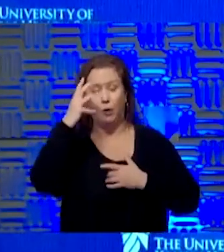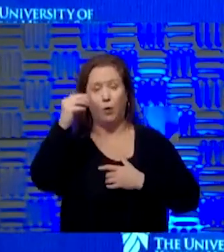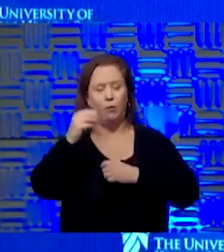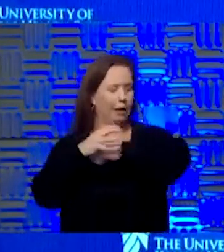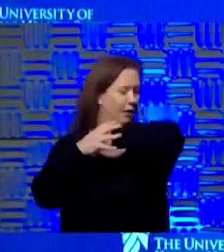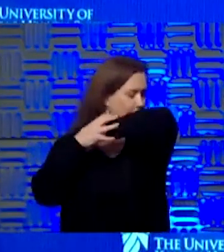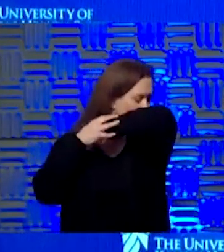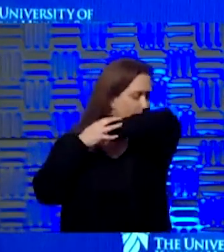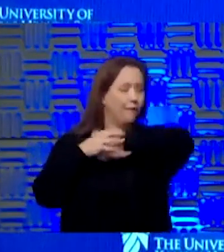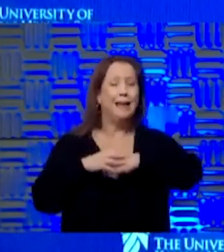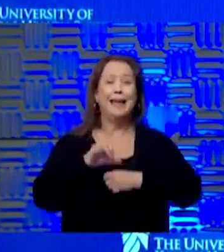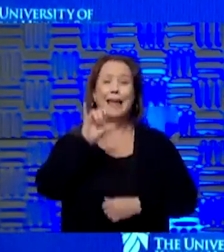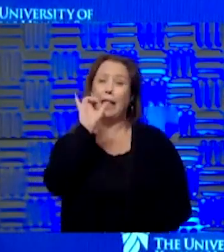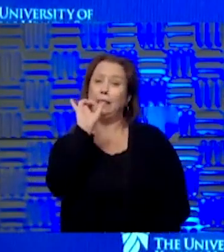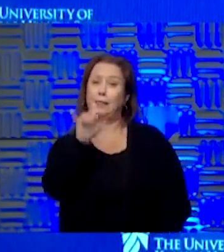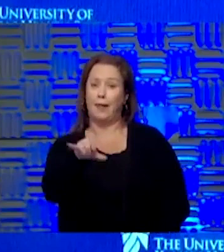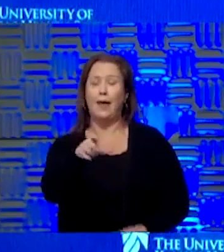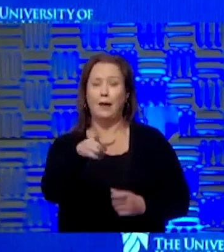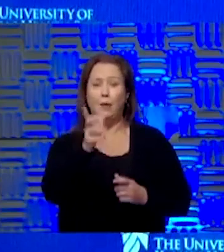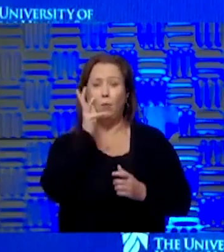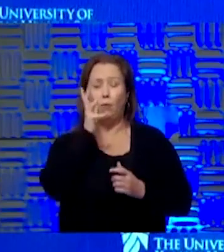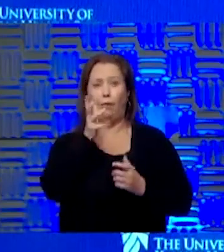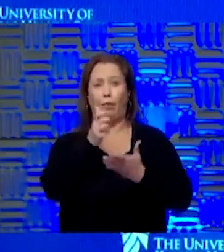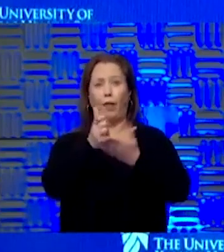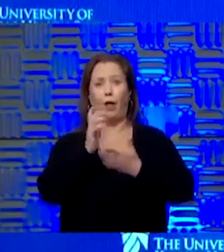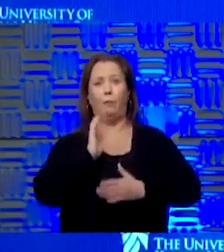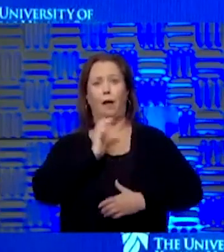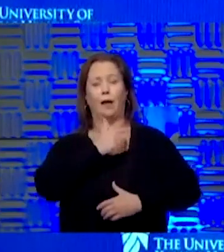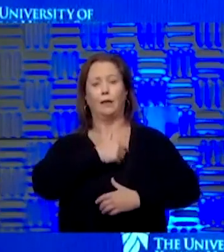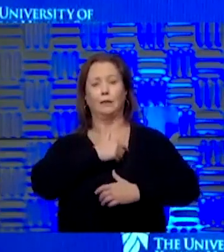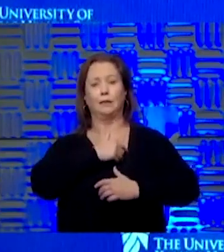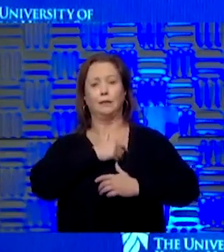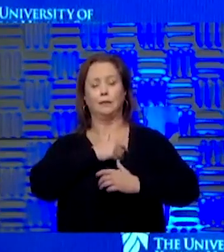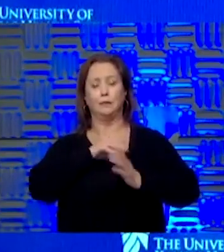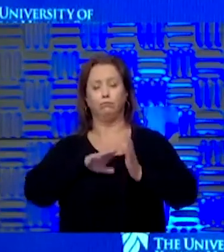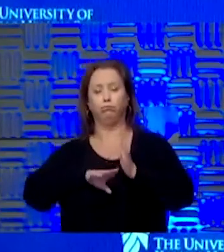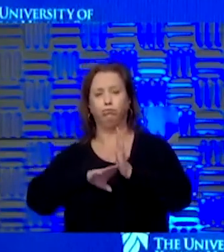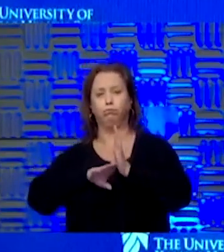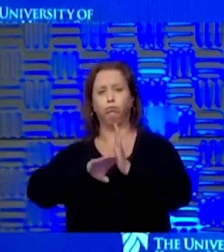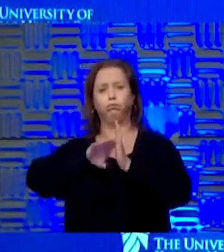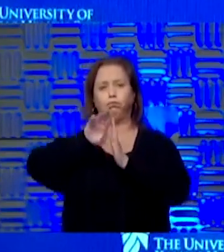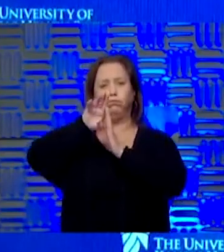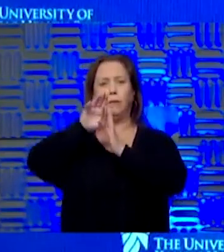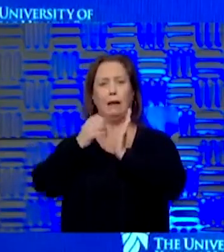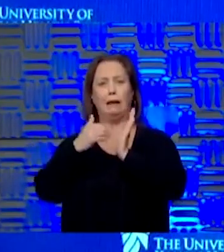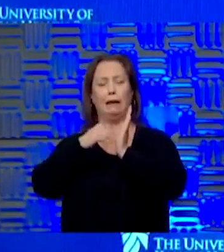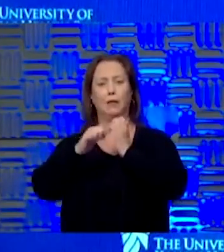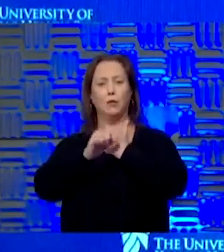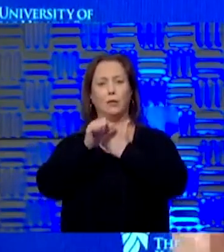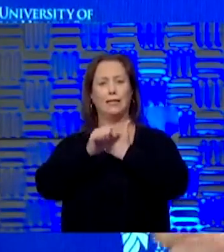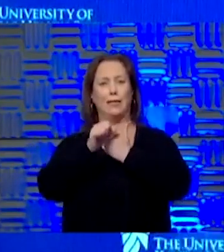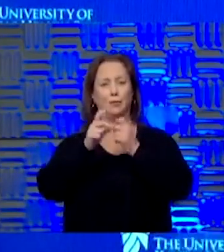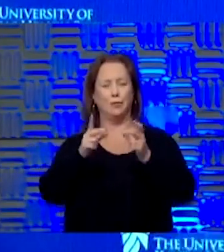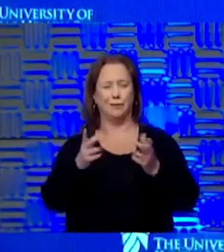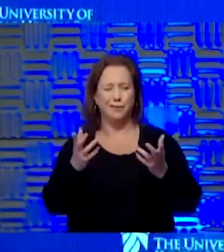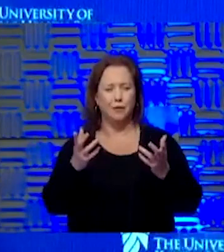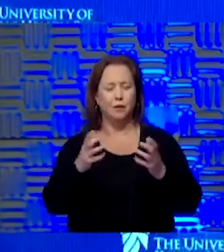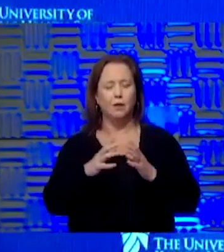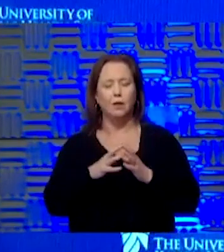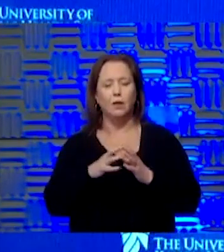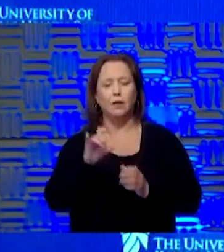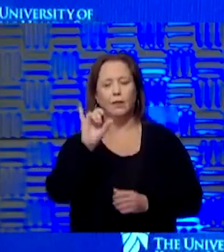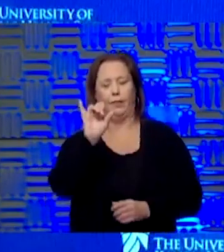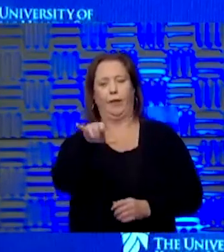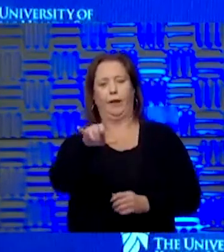the things that can help us from having that curve accelerate again into a dangerous zone. And I think that's